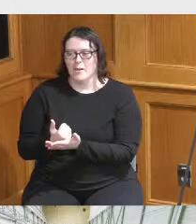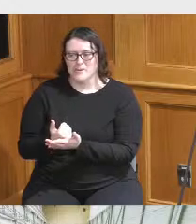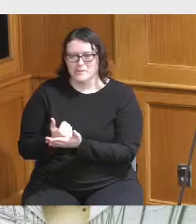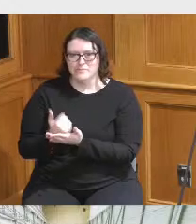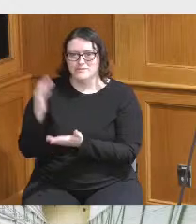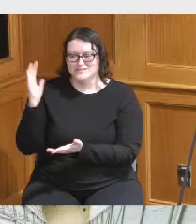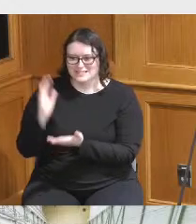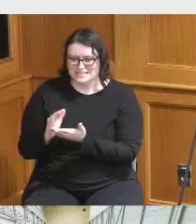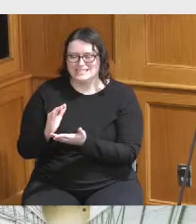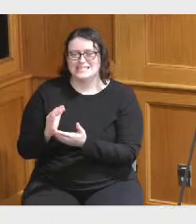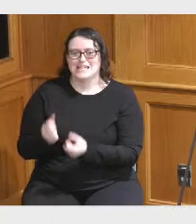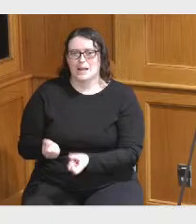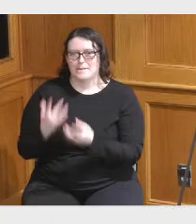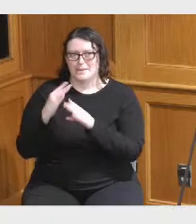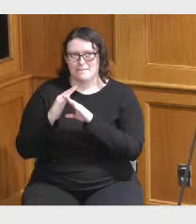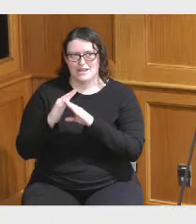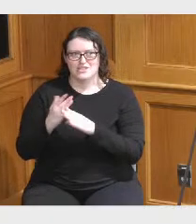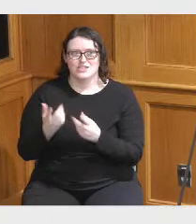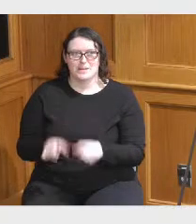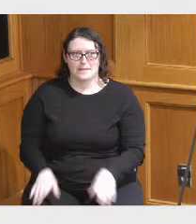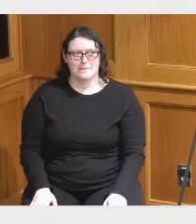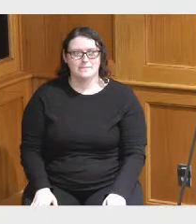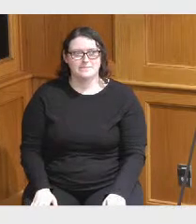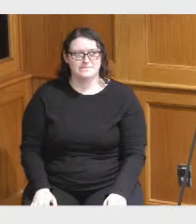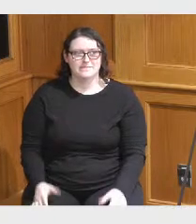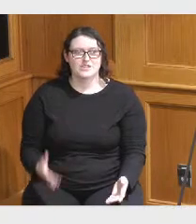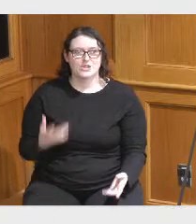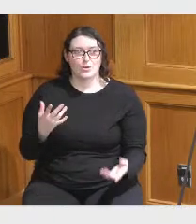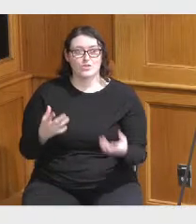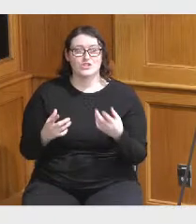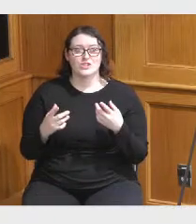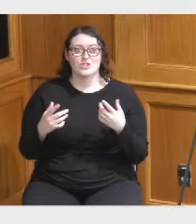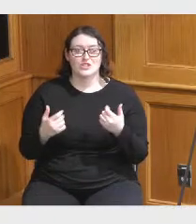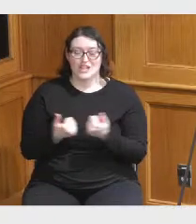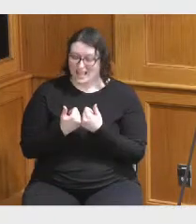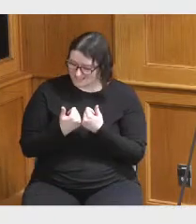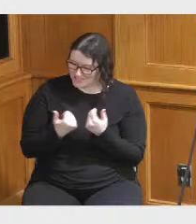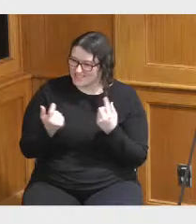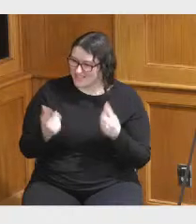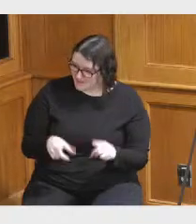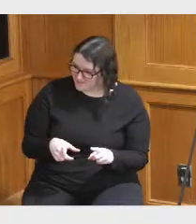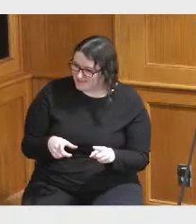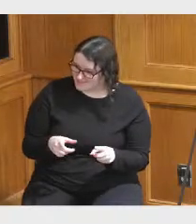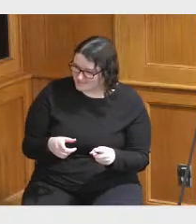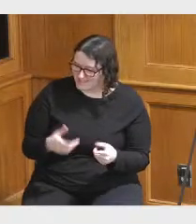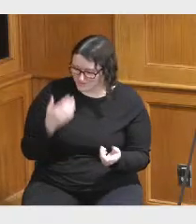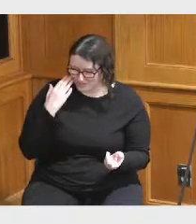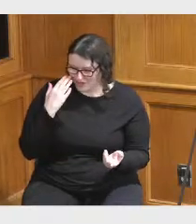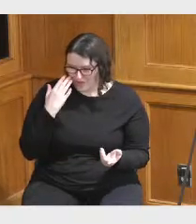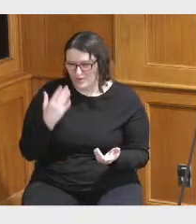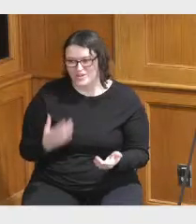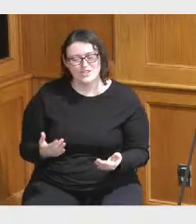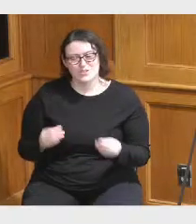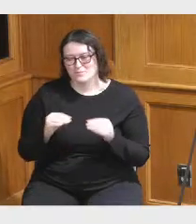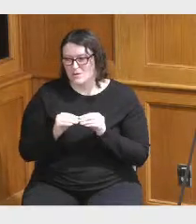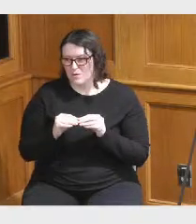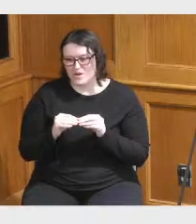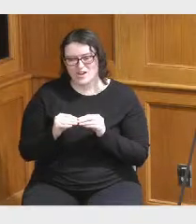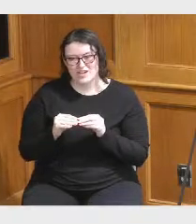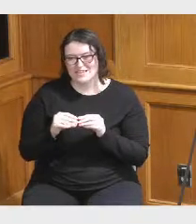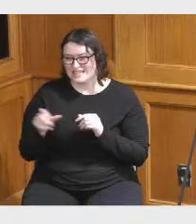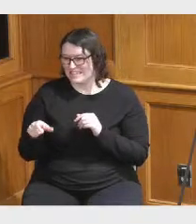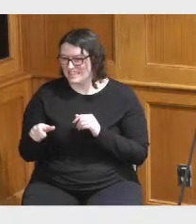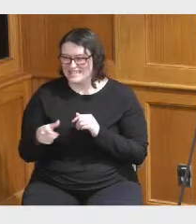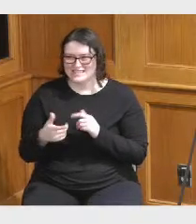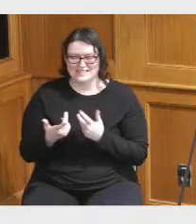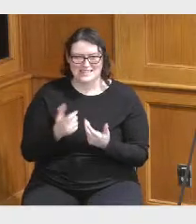there. We had some challenges in putting together this budget. As we all are, we know that there are more needs than